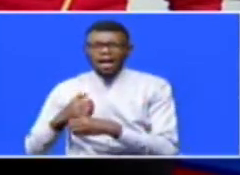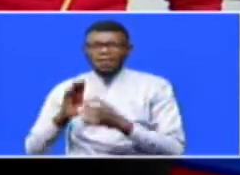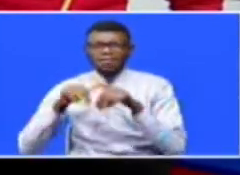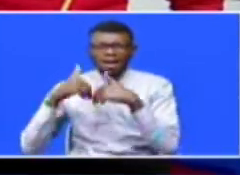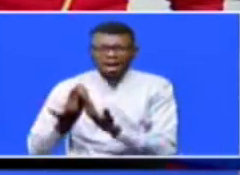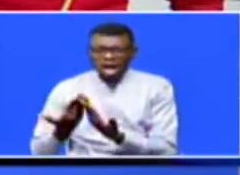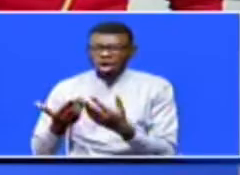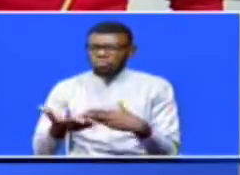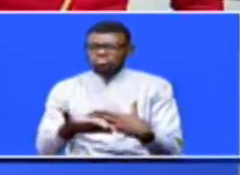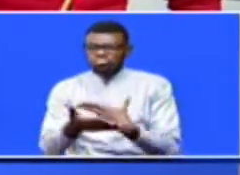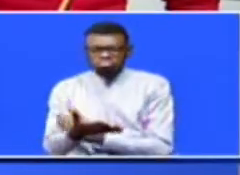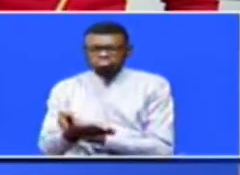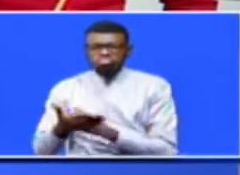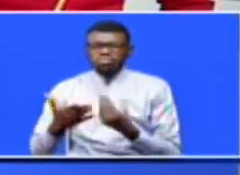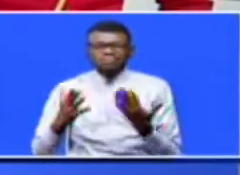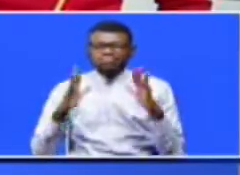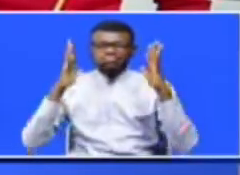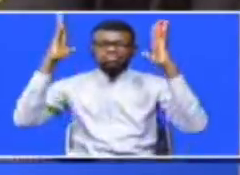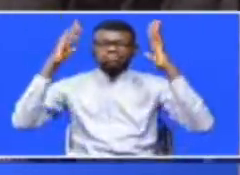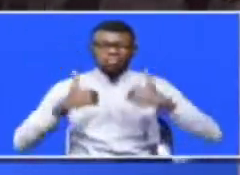any major celebrations.